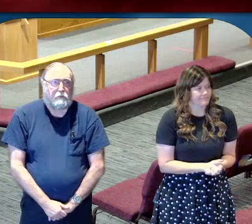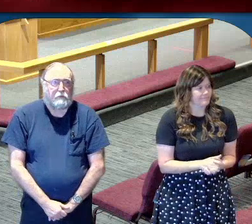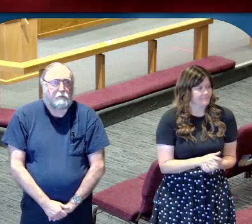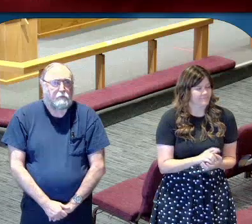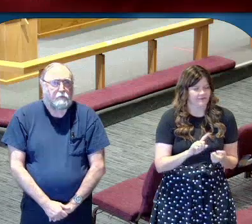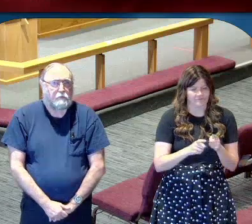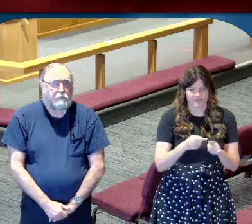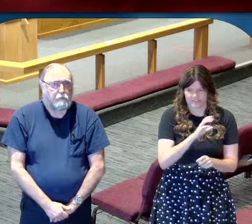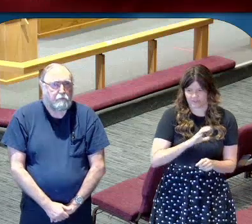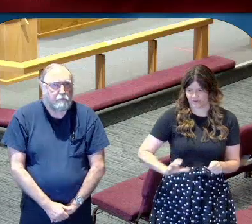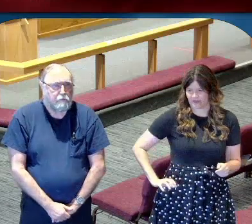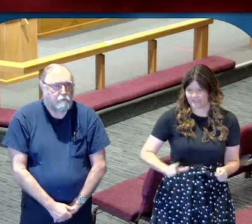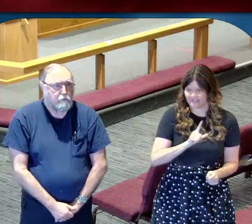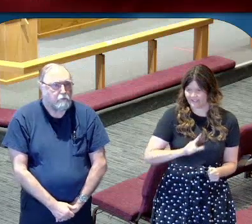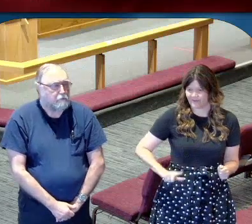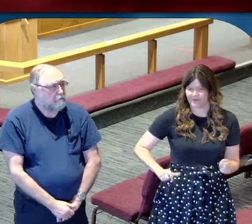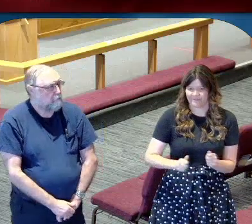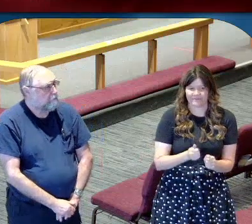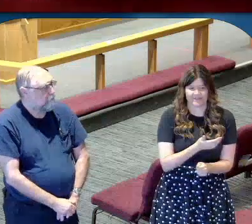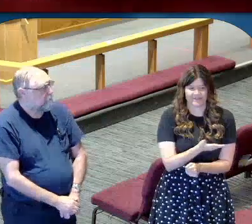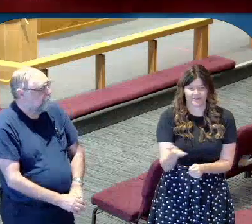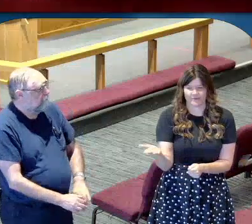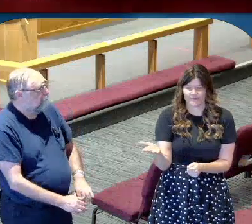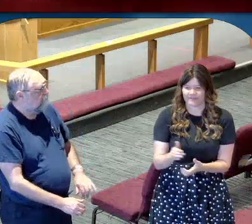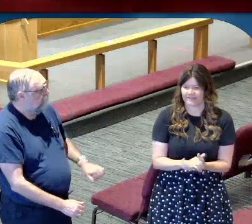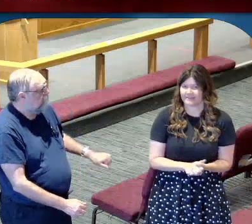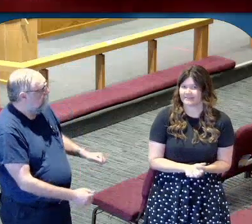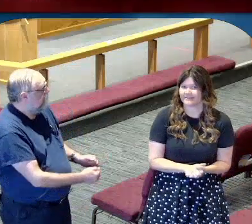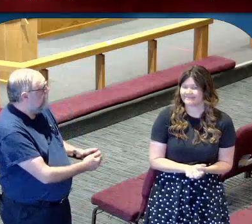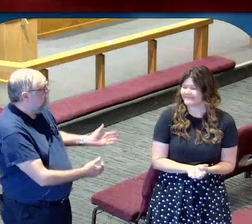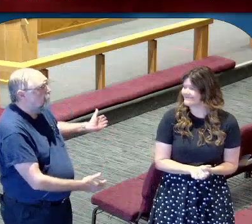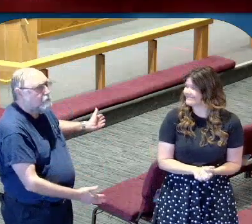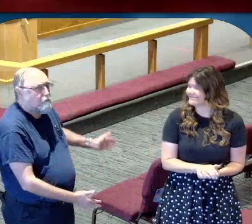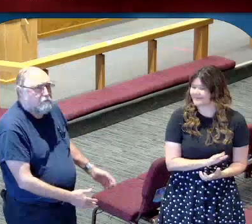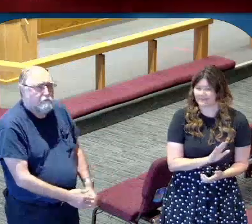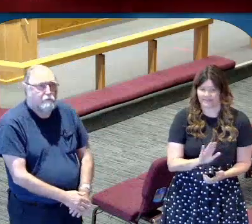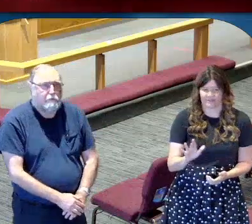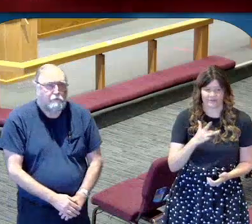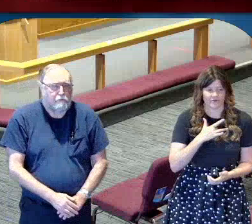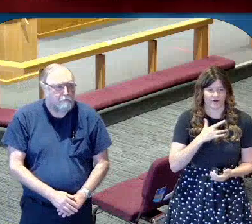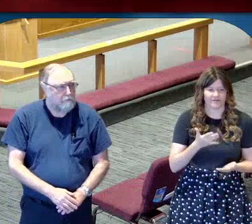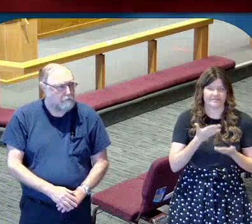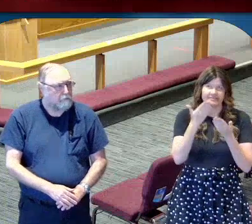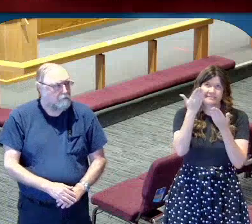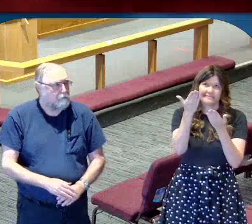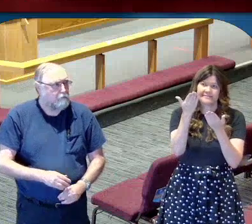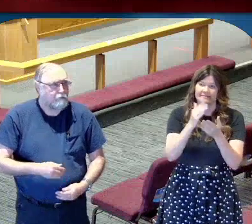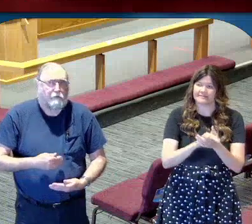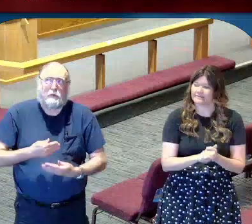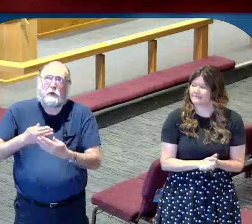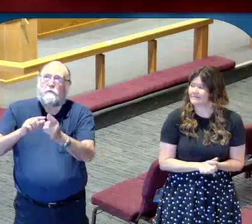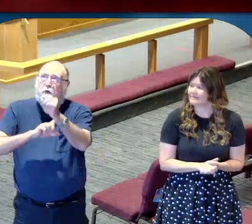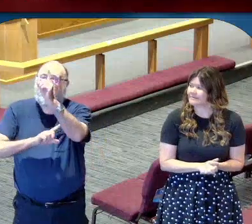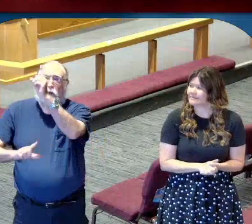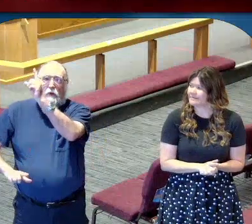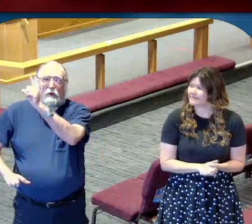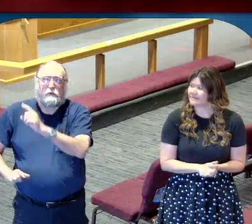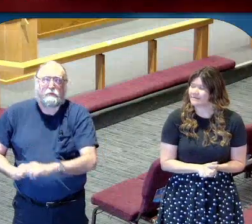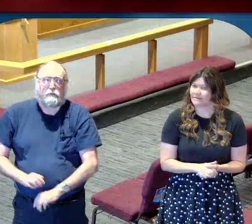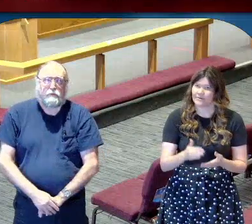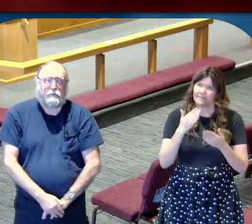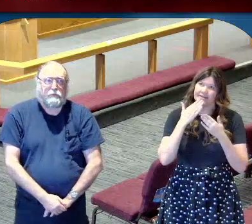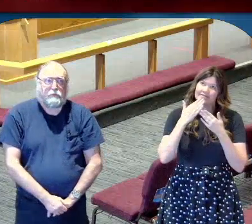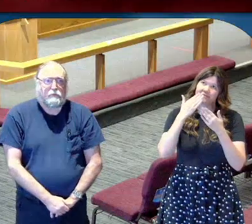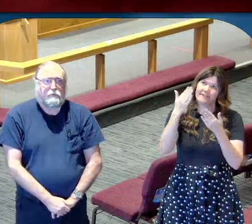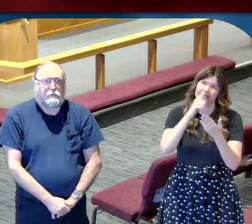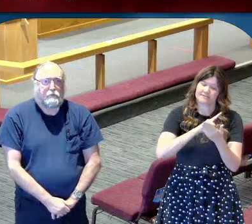Friends in Christ, the Lord be with you. And also with you. Lift up your hearts. We lift them to the Lord. Let us give thanks to